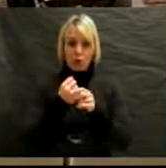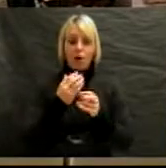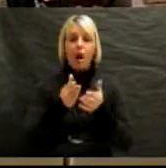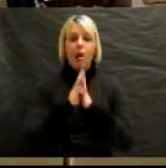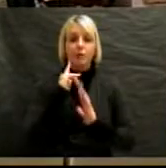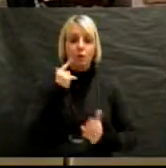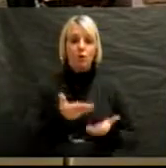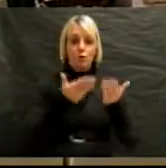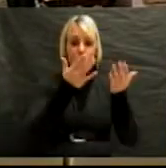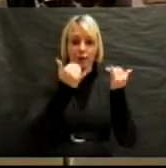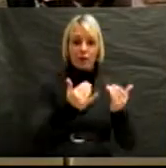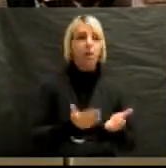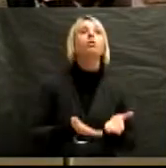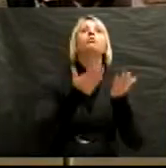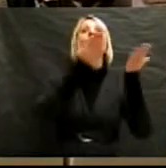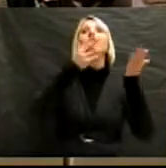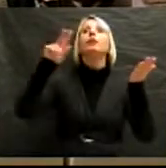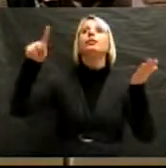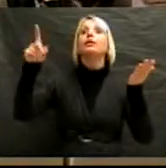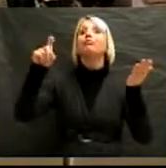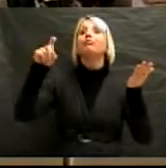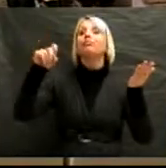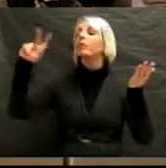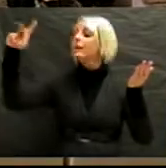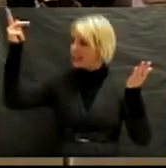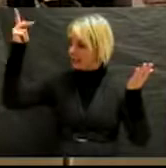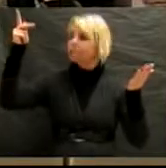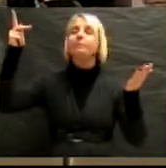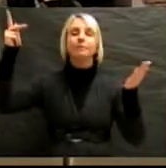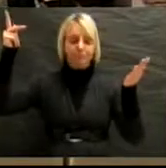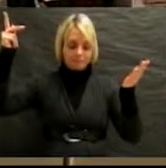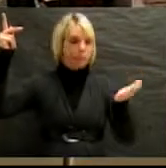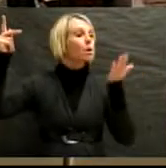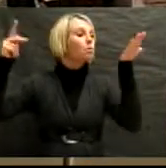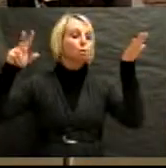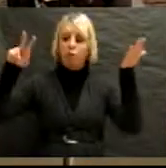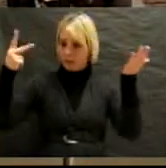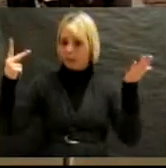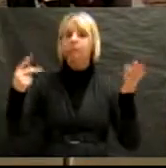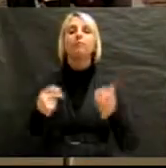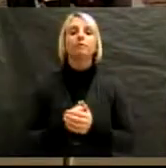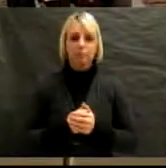motion and a second. Any discussion on this item?